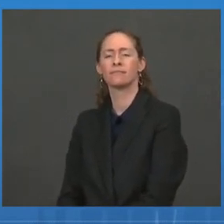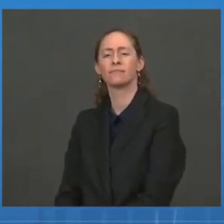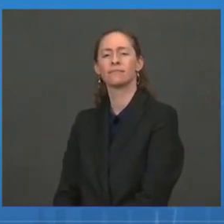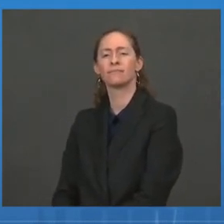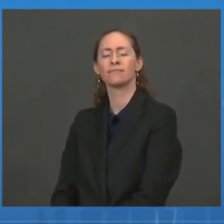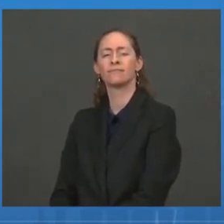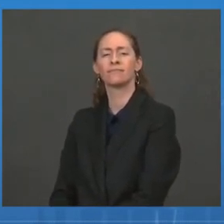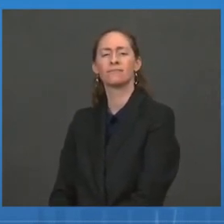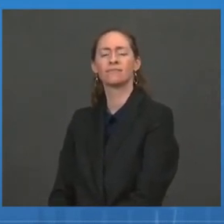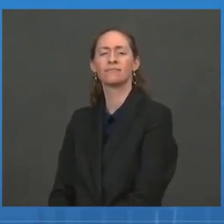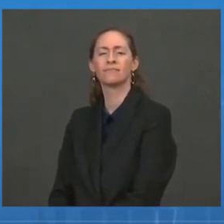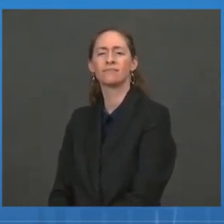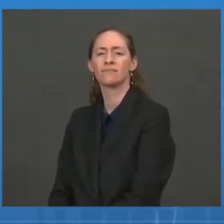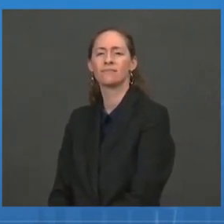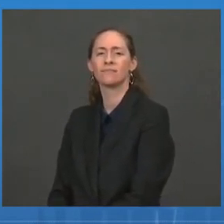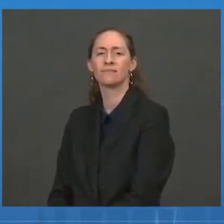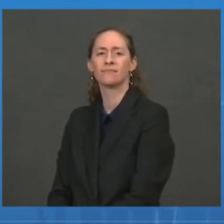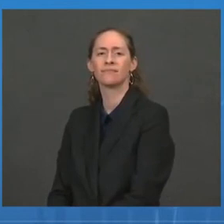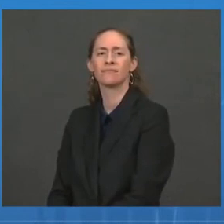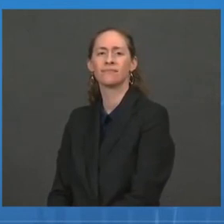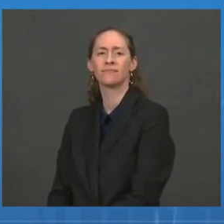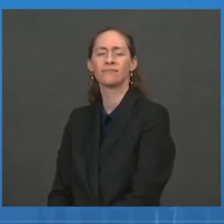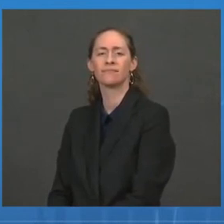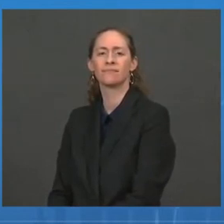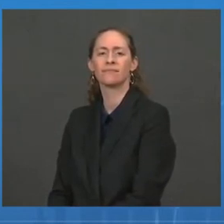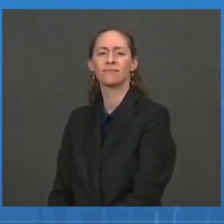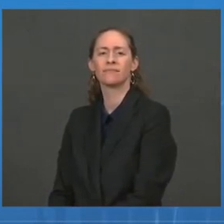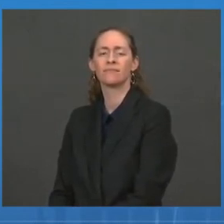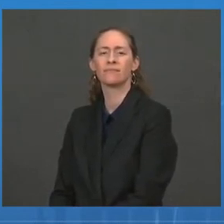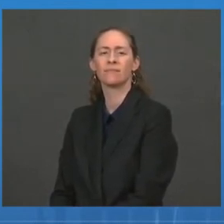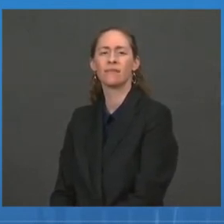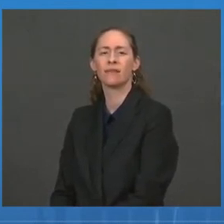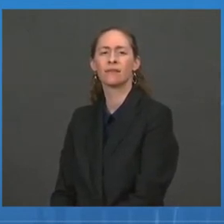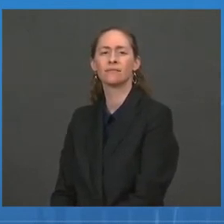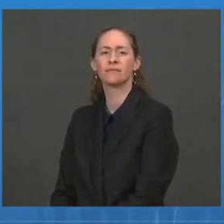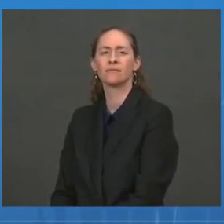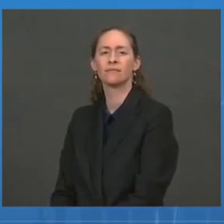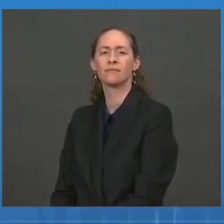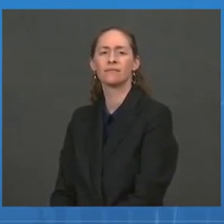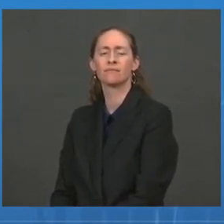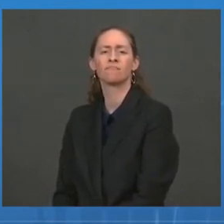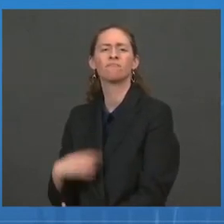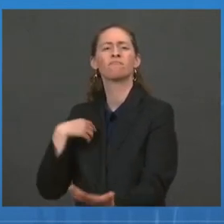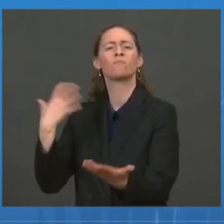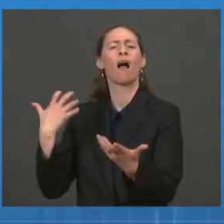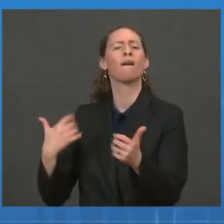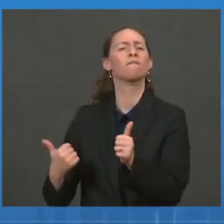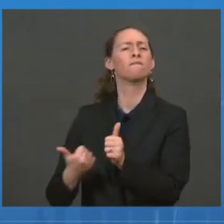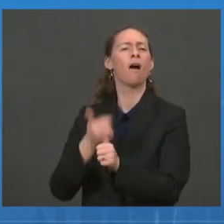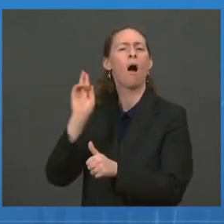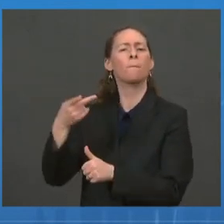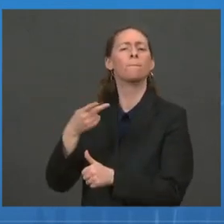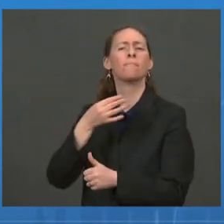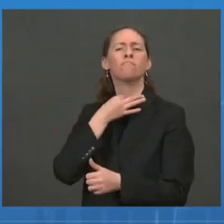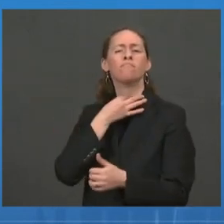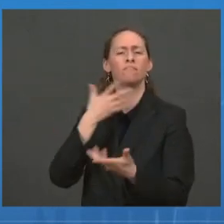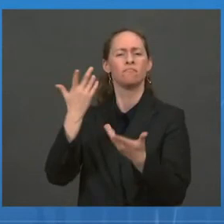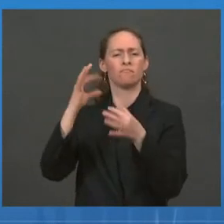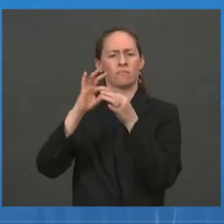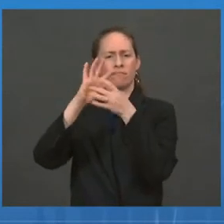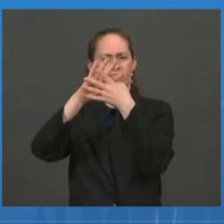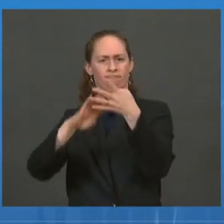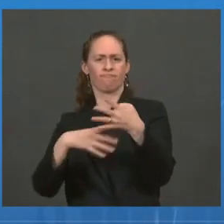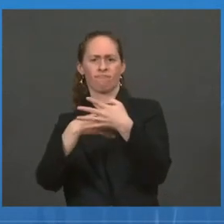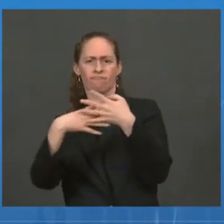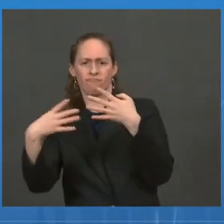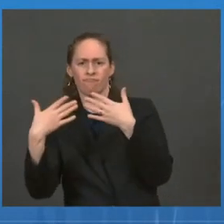hi thanks for taking my question i wanted to follow up on the timeline question and one of my colleagues asked a moment ago i understand